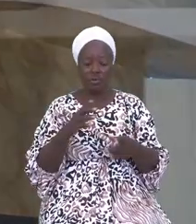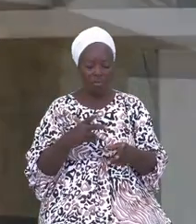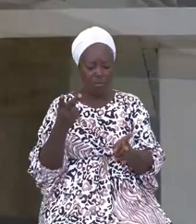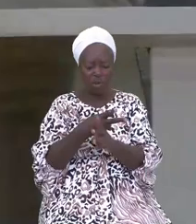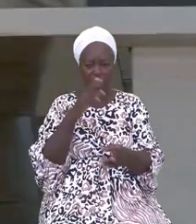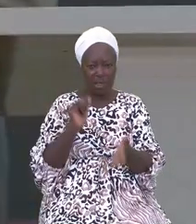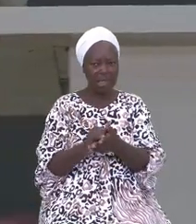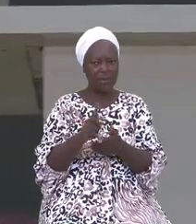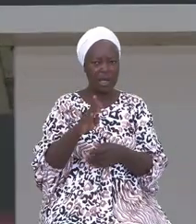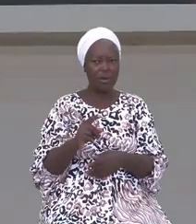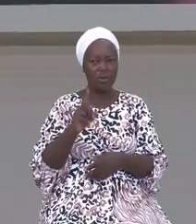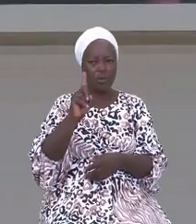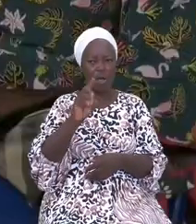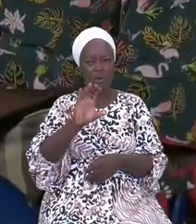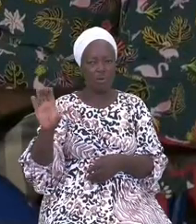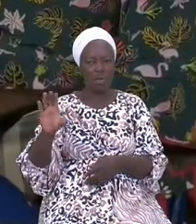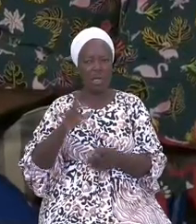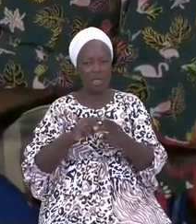and give back unto you.